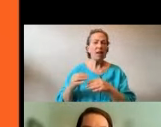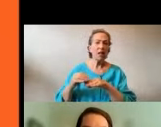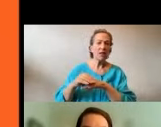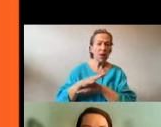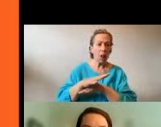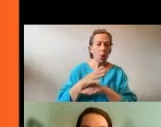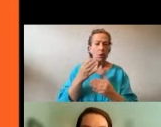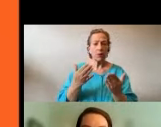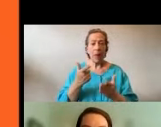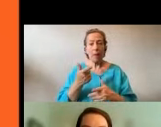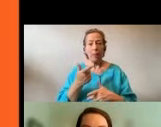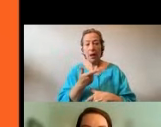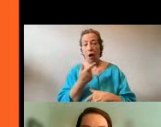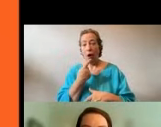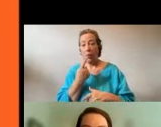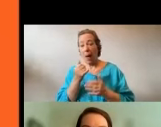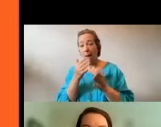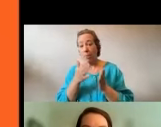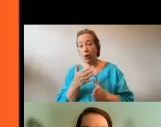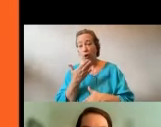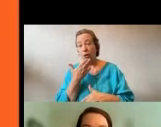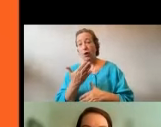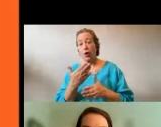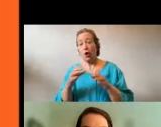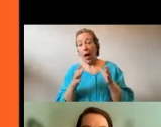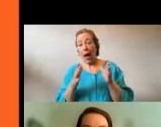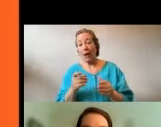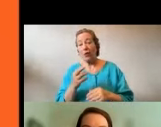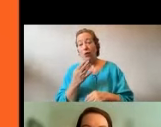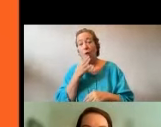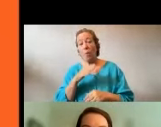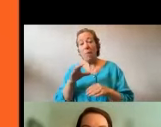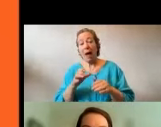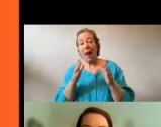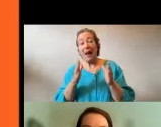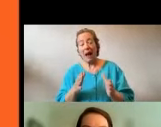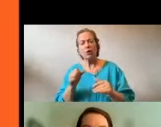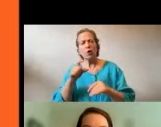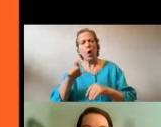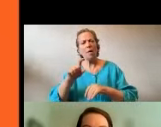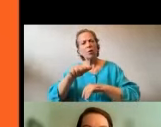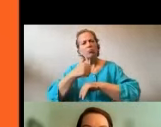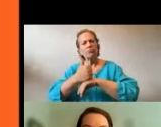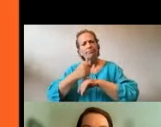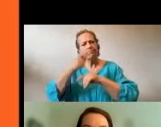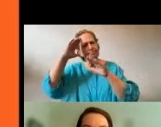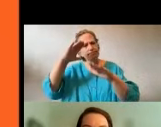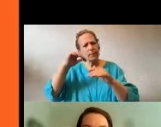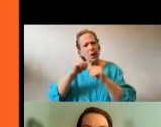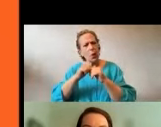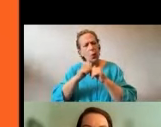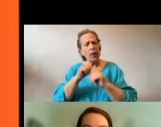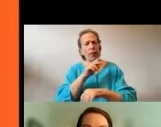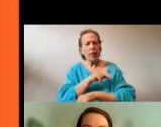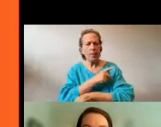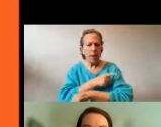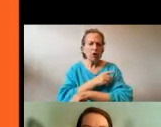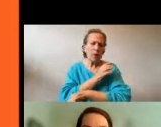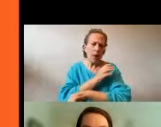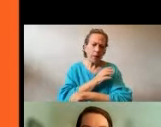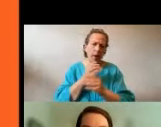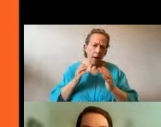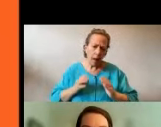And, so we do have to set kind of expectations with the client and also with the family sometimes, obviously the client